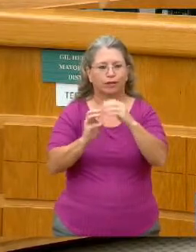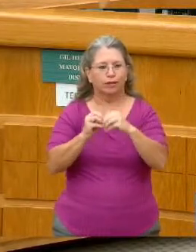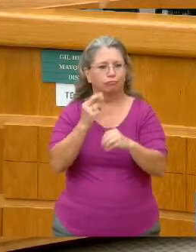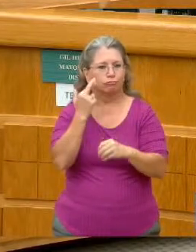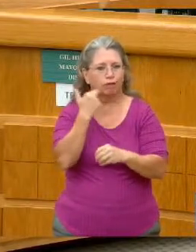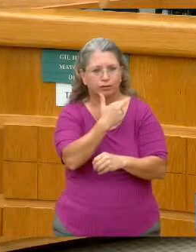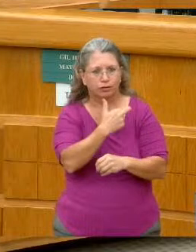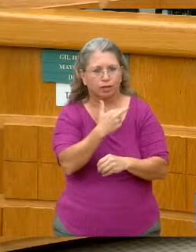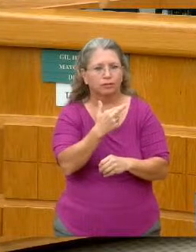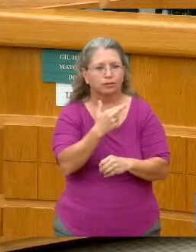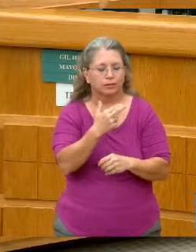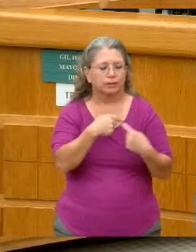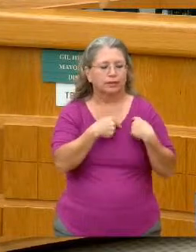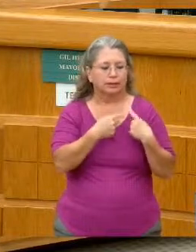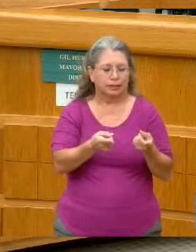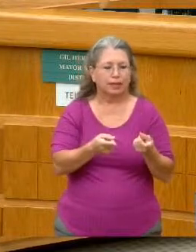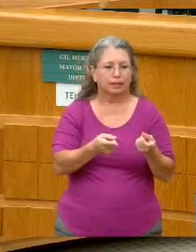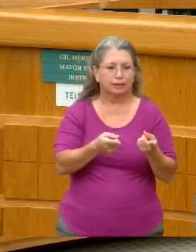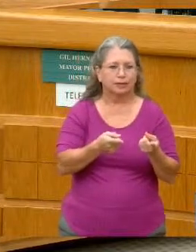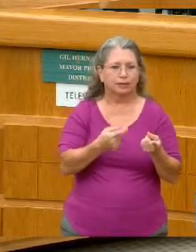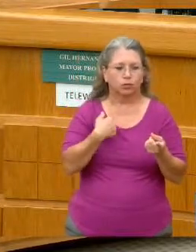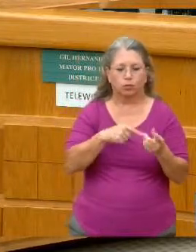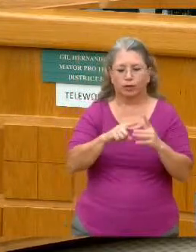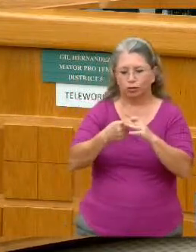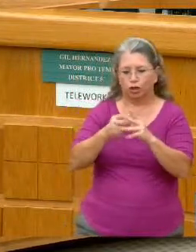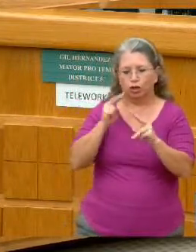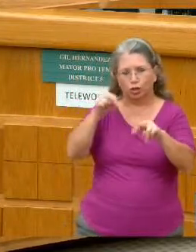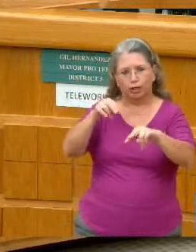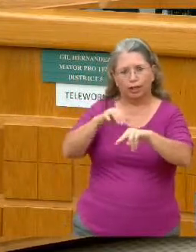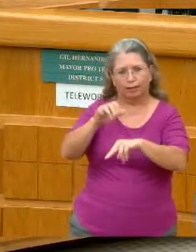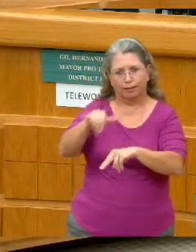bend since we've been starting to look at this metric.